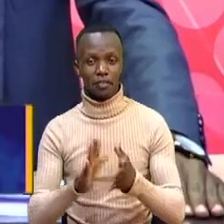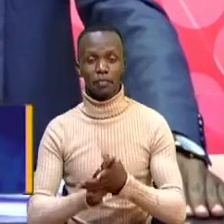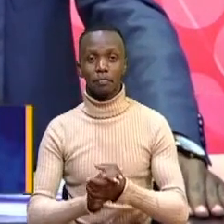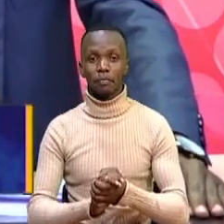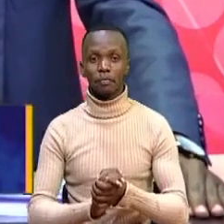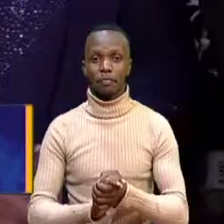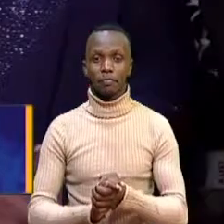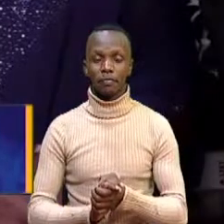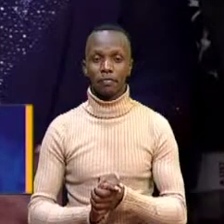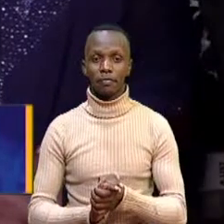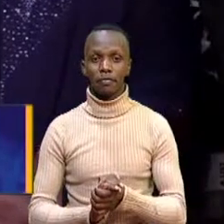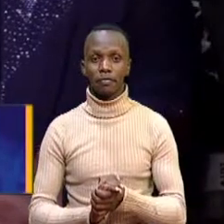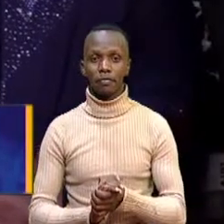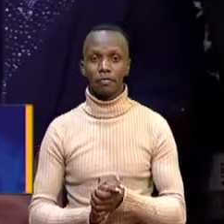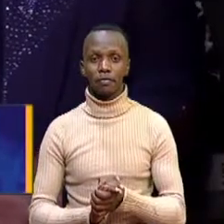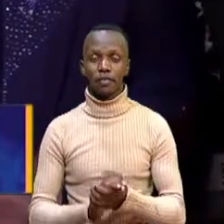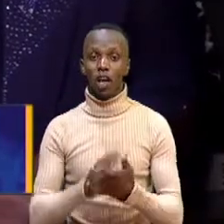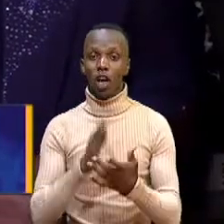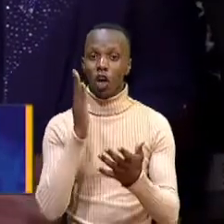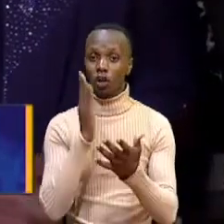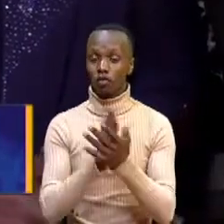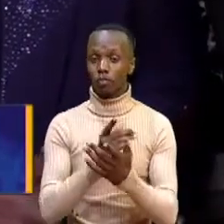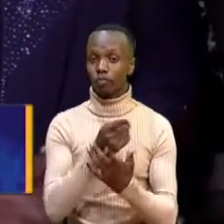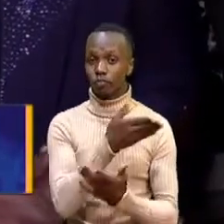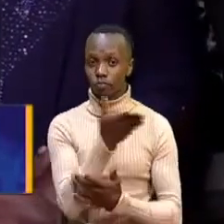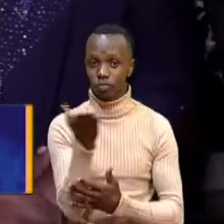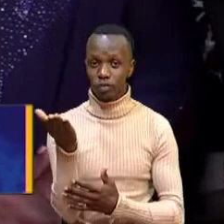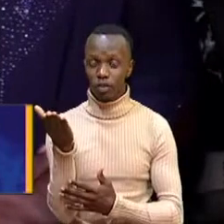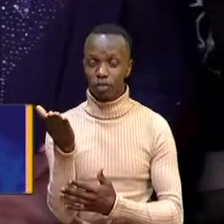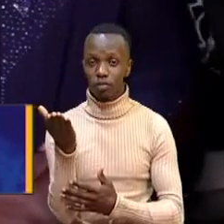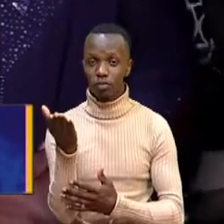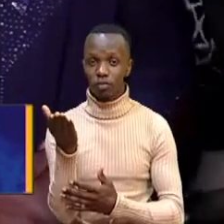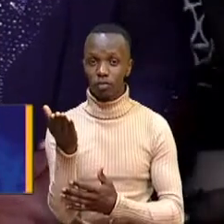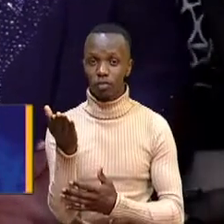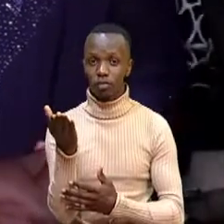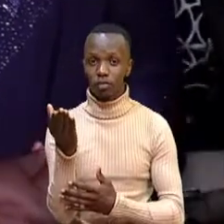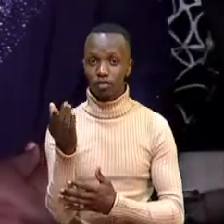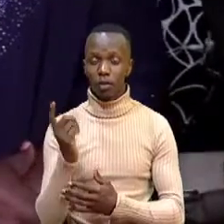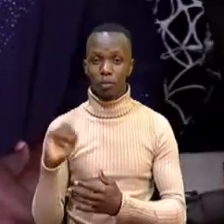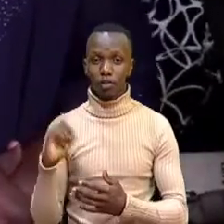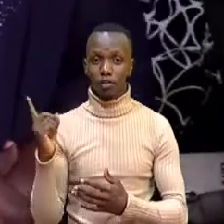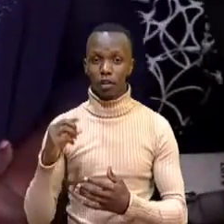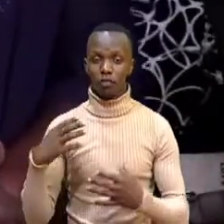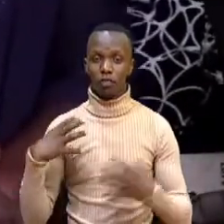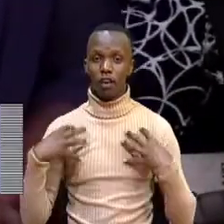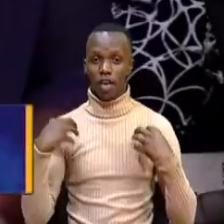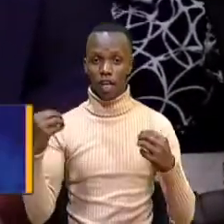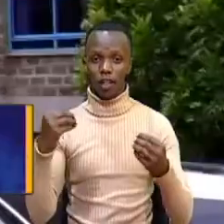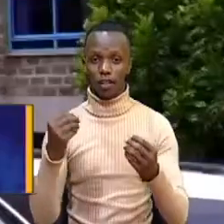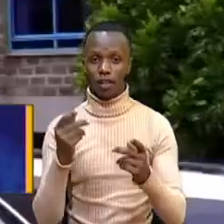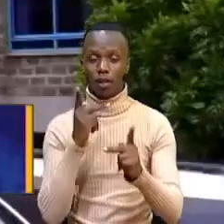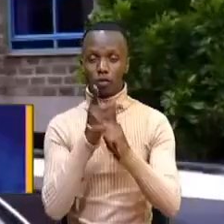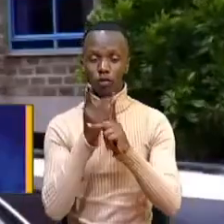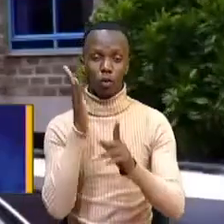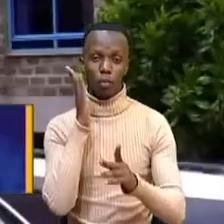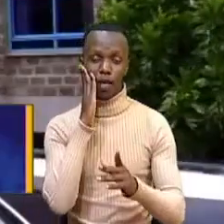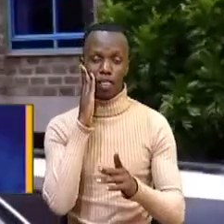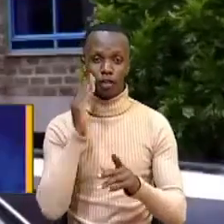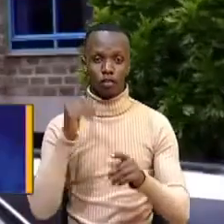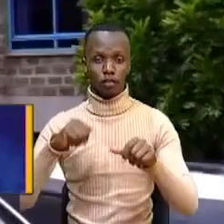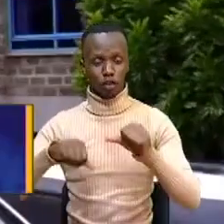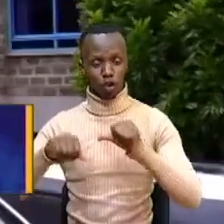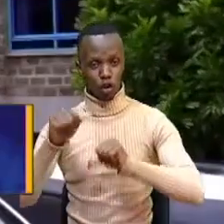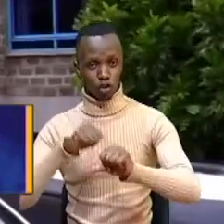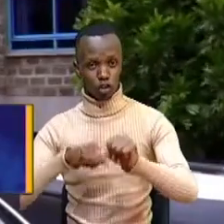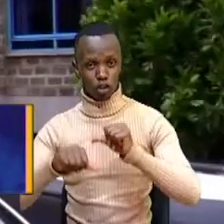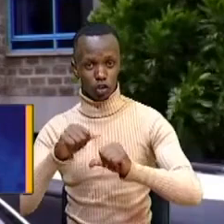story. I want to confirm to you, as the Minister for Health, that Linda Mama is still with us. The Health Cabinet Secretary